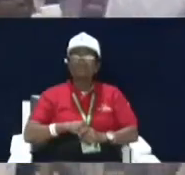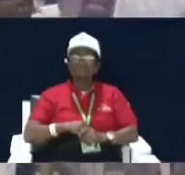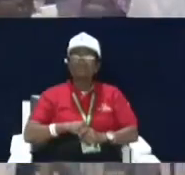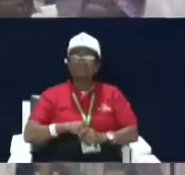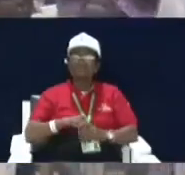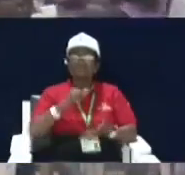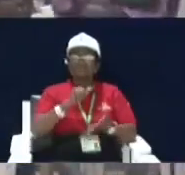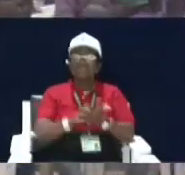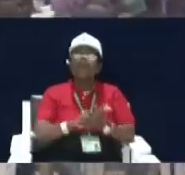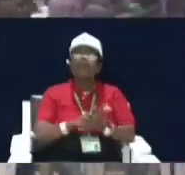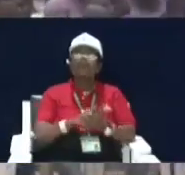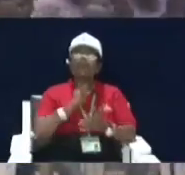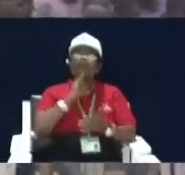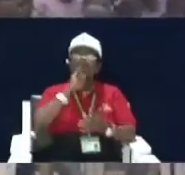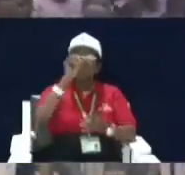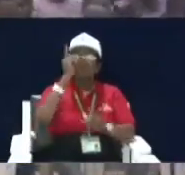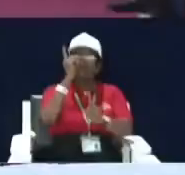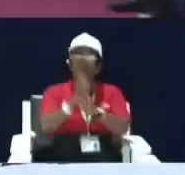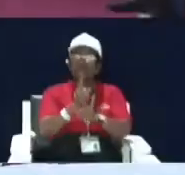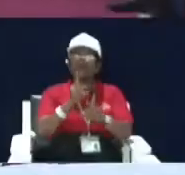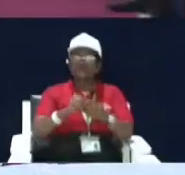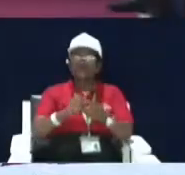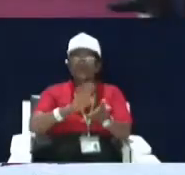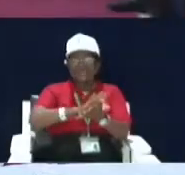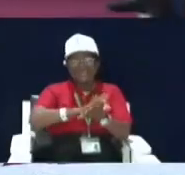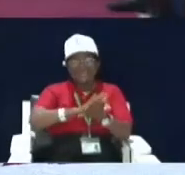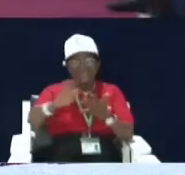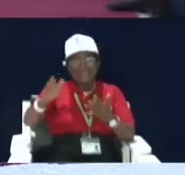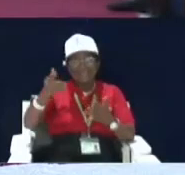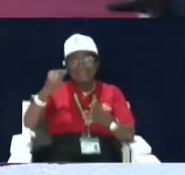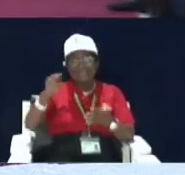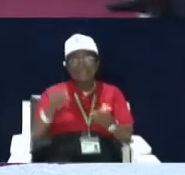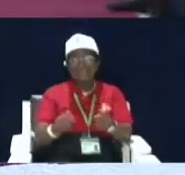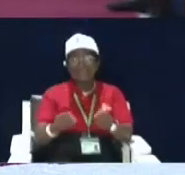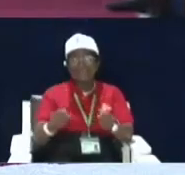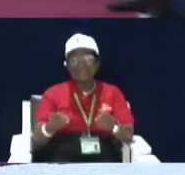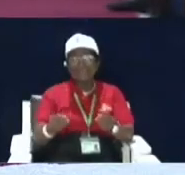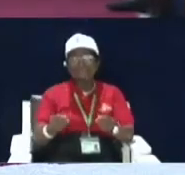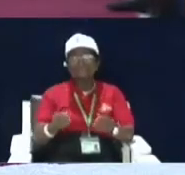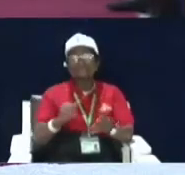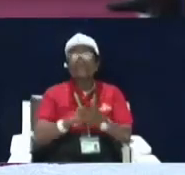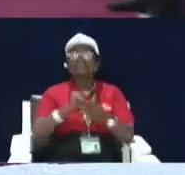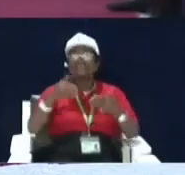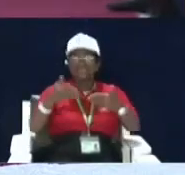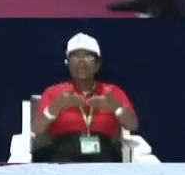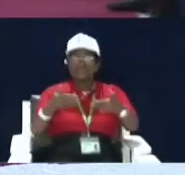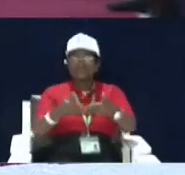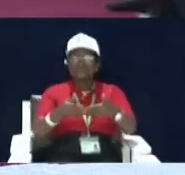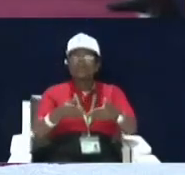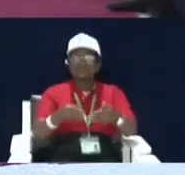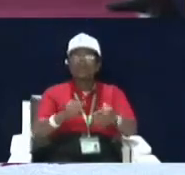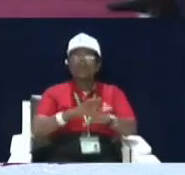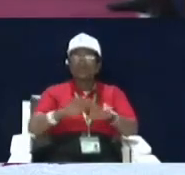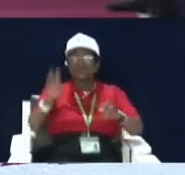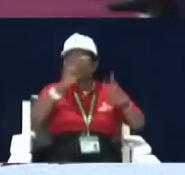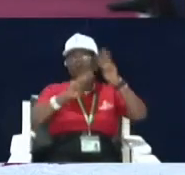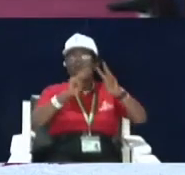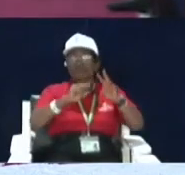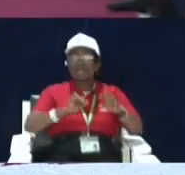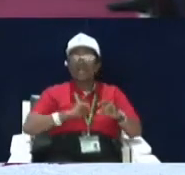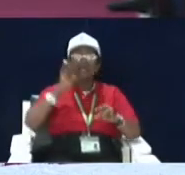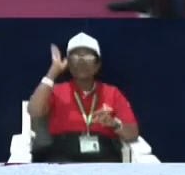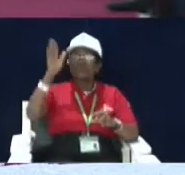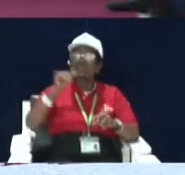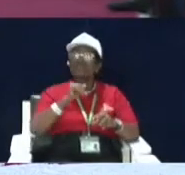That's just to clear the ground. That's introduction. Don't worry, I'm not going to take too much time because we need to pray